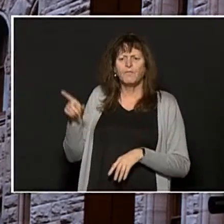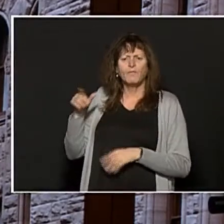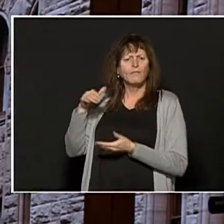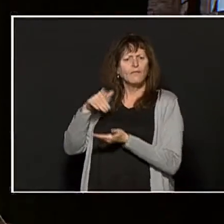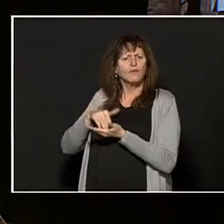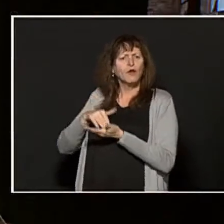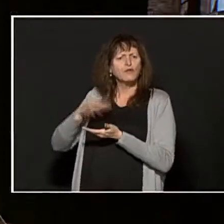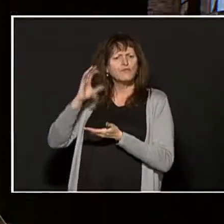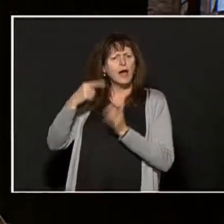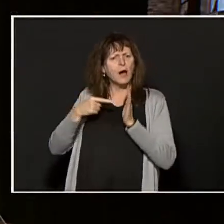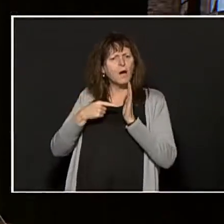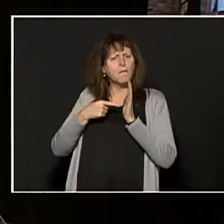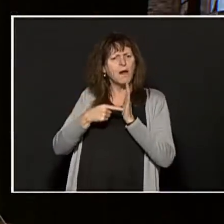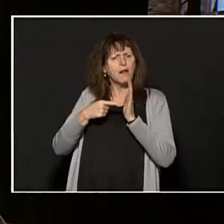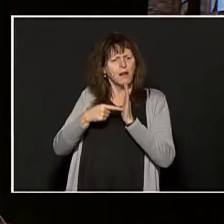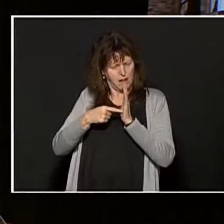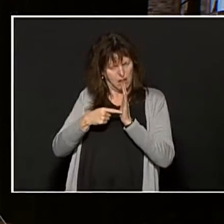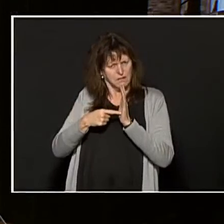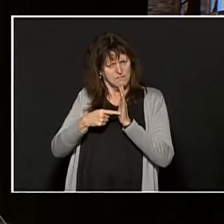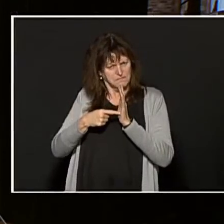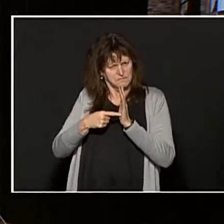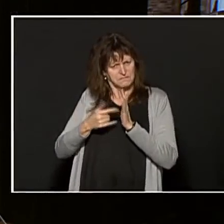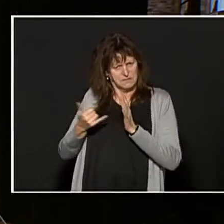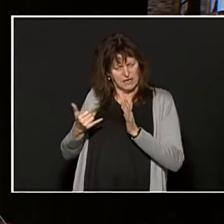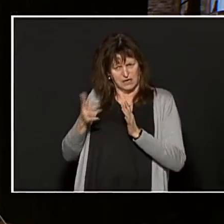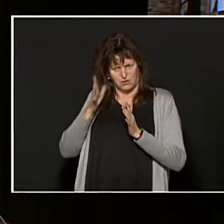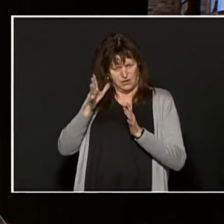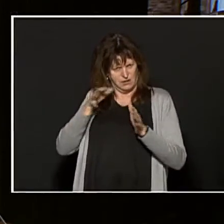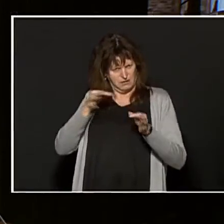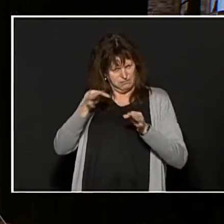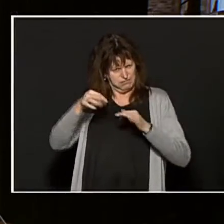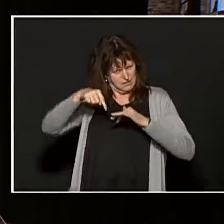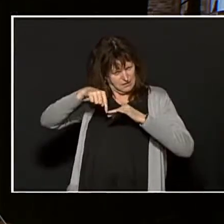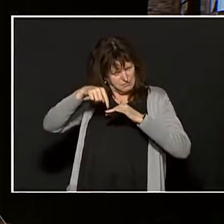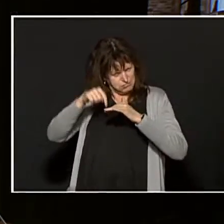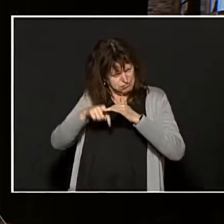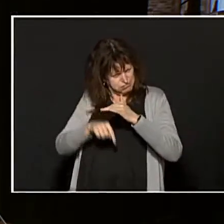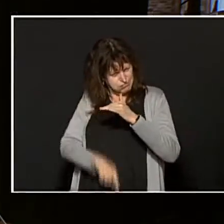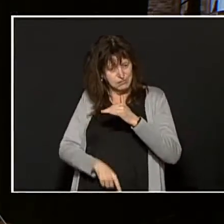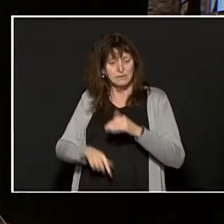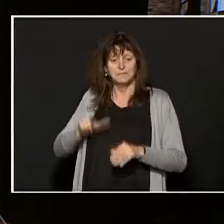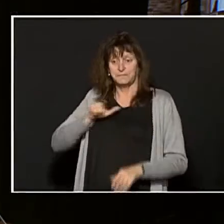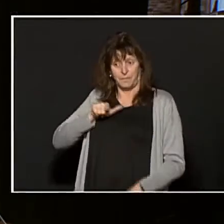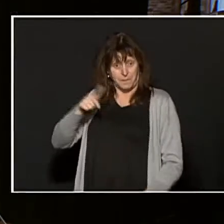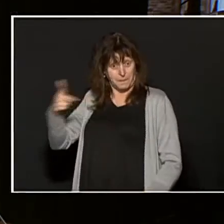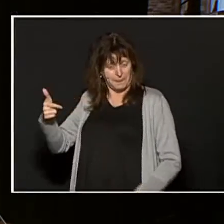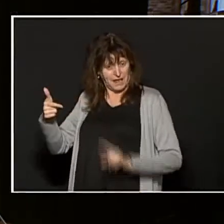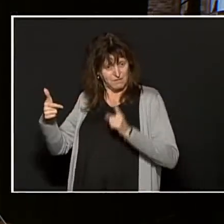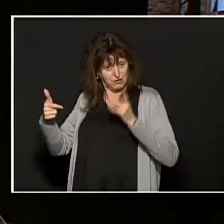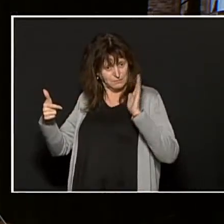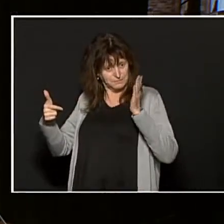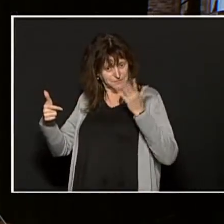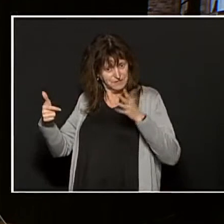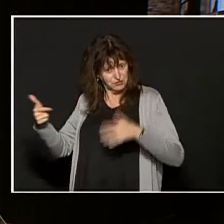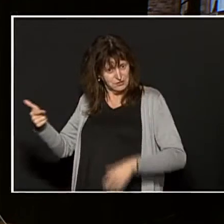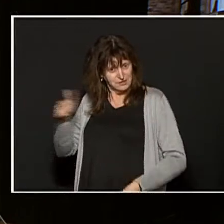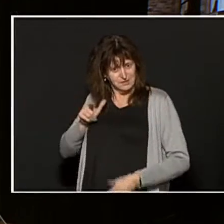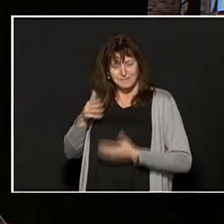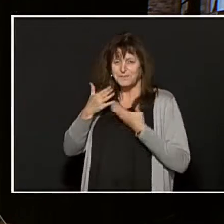with that, because I know there's a fair amount to present today, I'm going to hand things over to Dr. Brown and his presentation. So thank you for being with us today. Thank you, Dr.